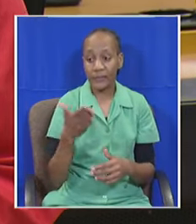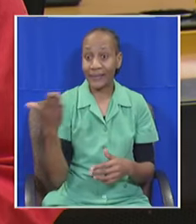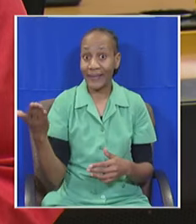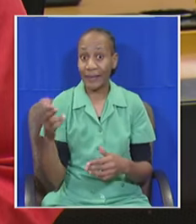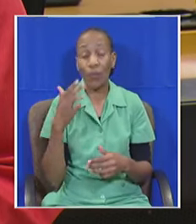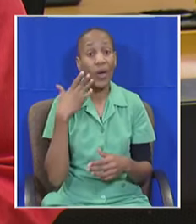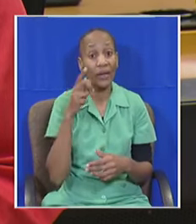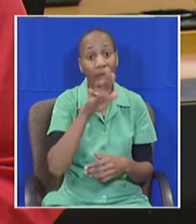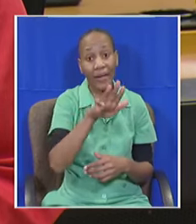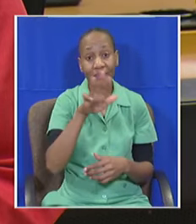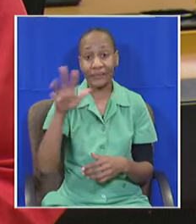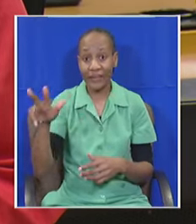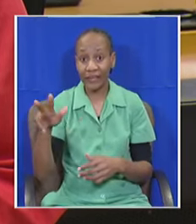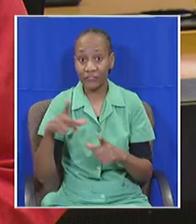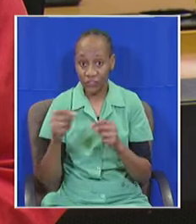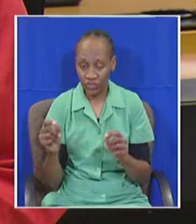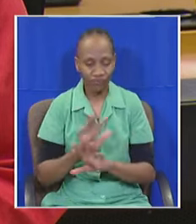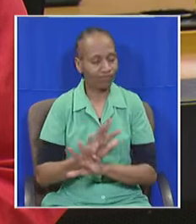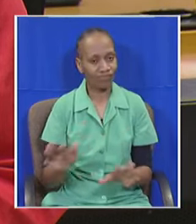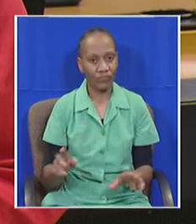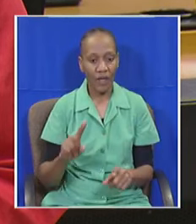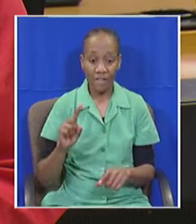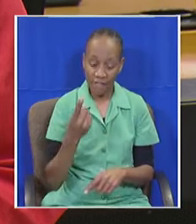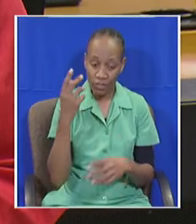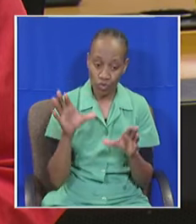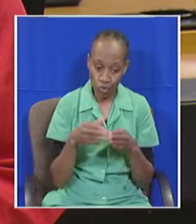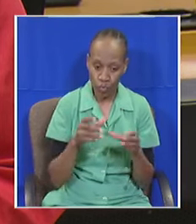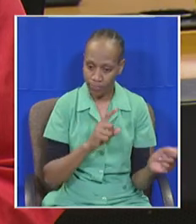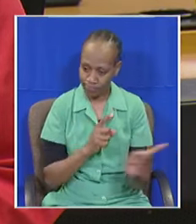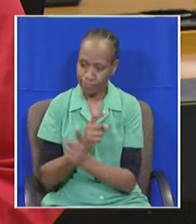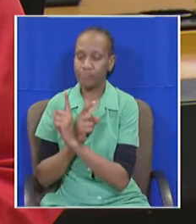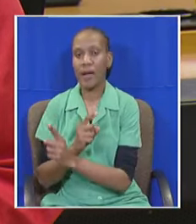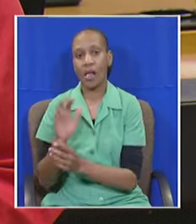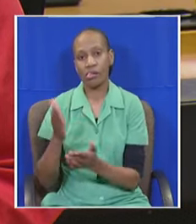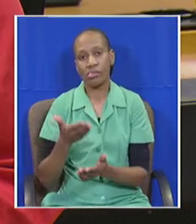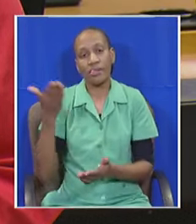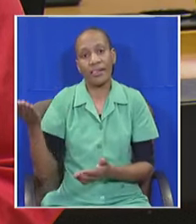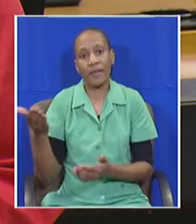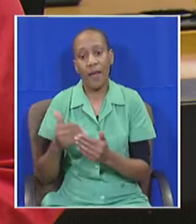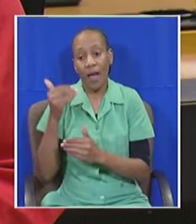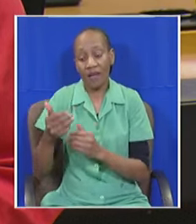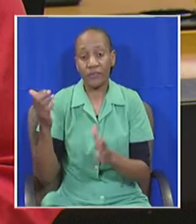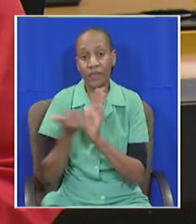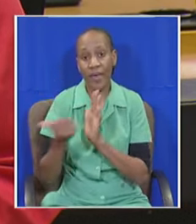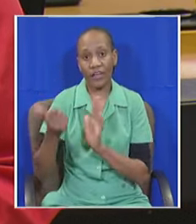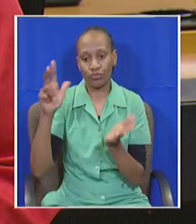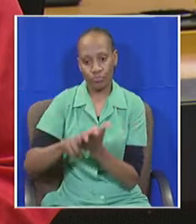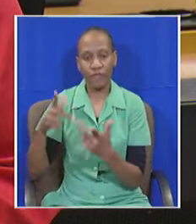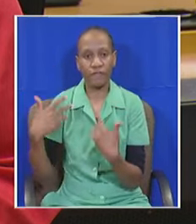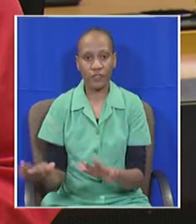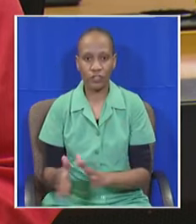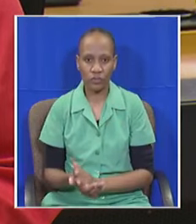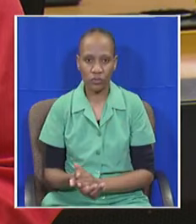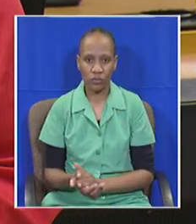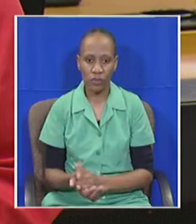date and were one of the first group to lodge a claim when the Restitution Amendment Act was passed.